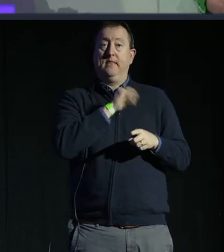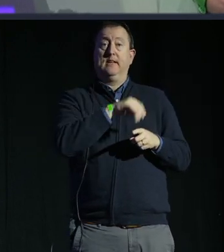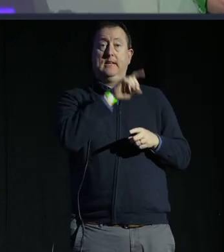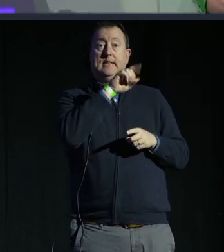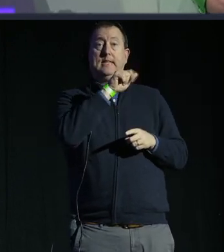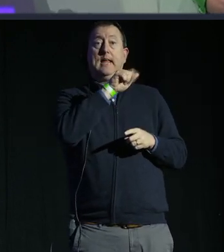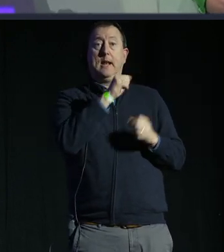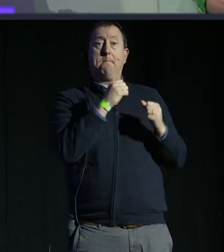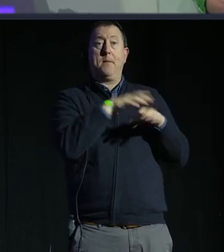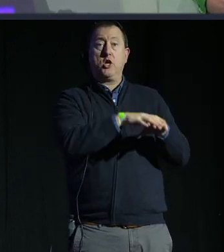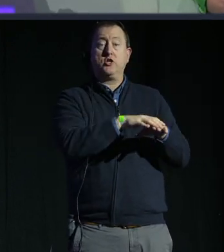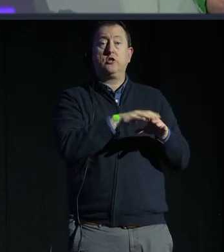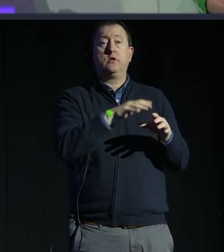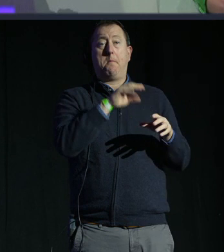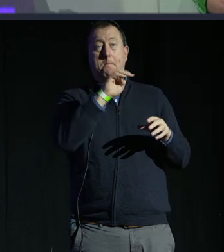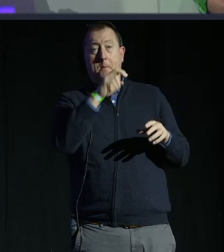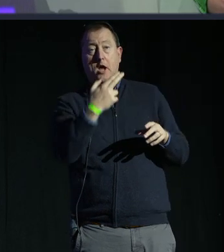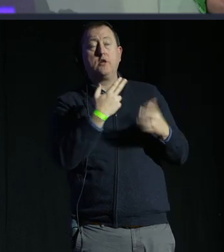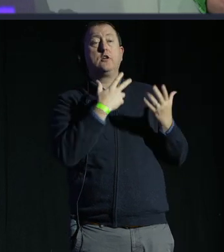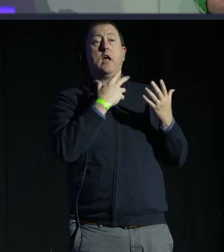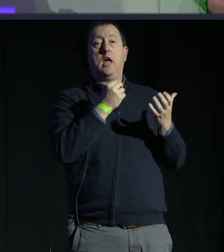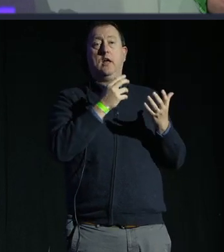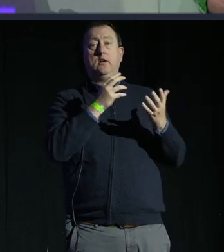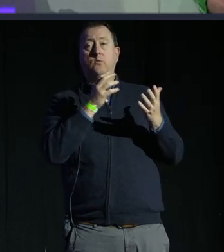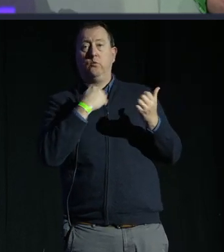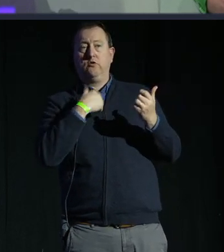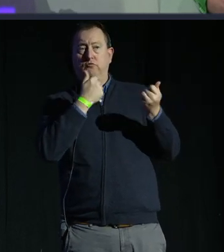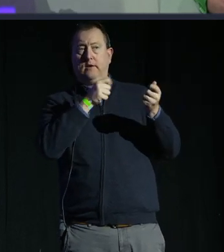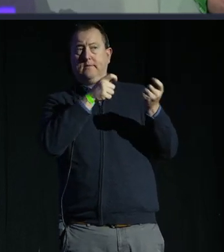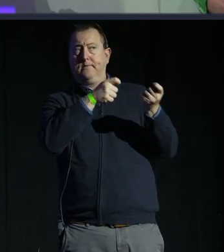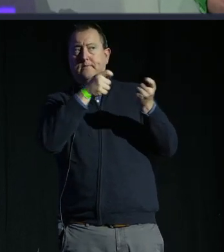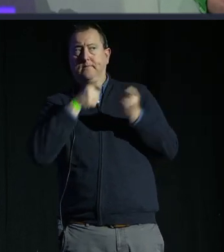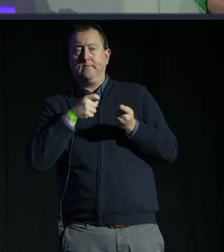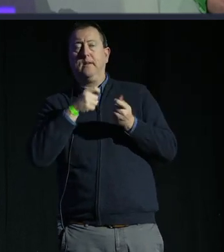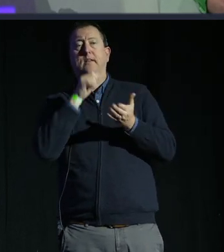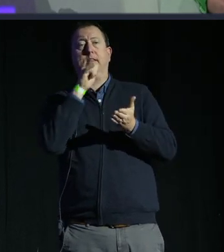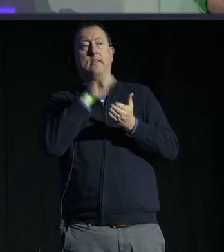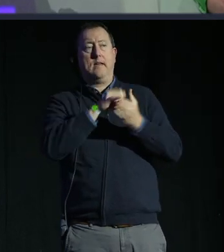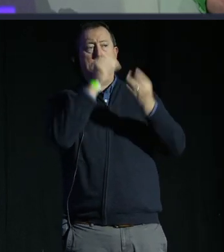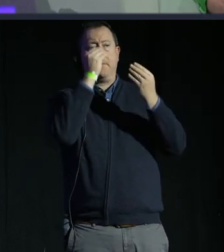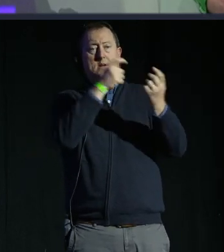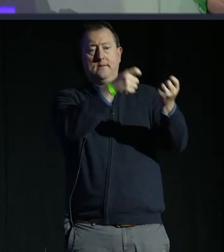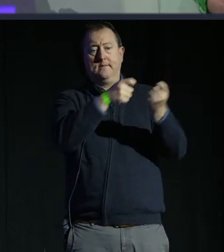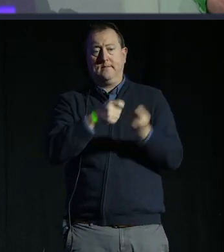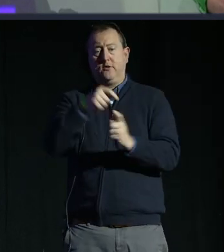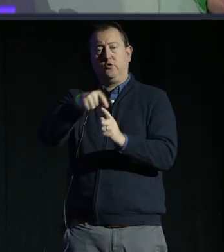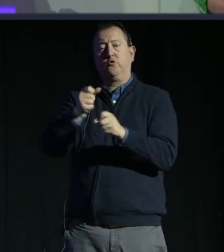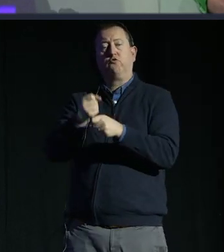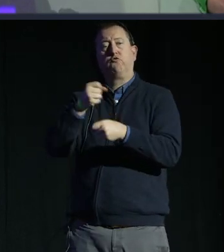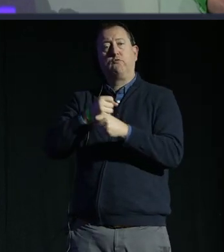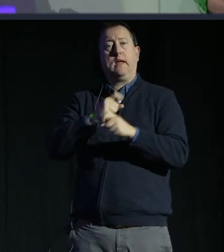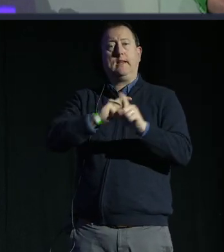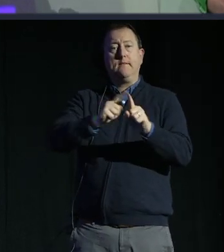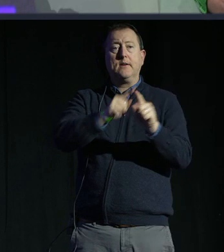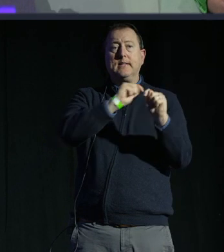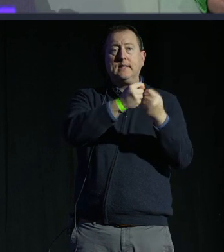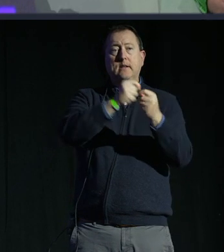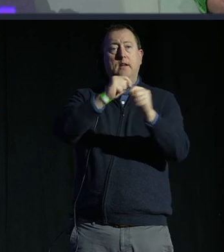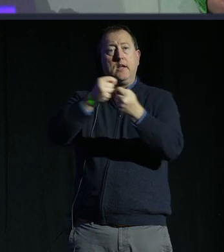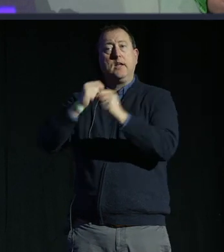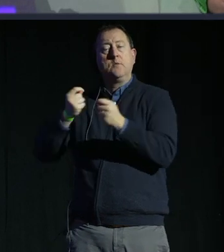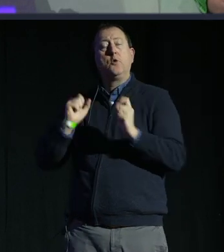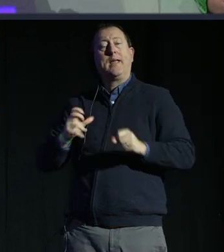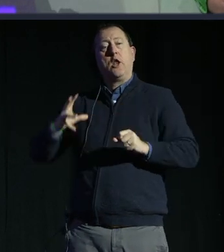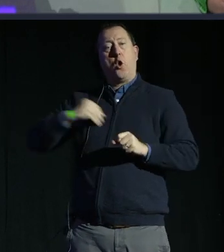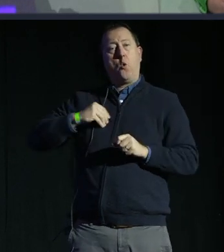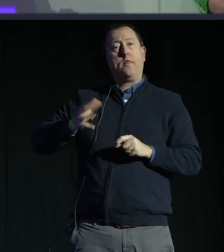and federation and scaling that central monolith by creating federated teams that own and produce